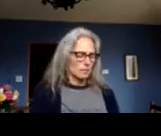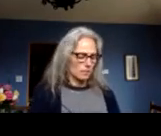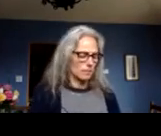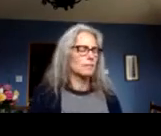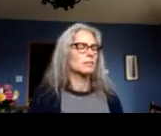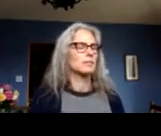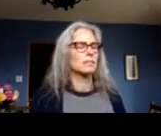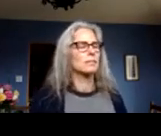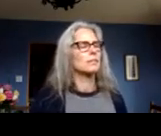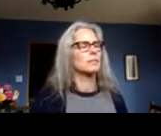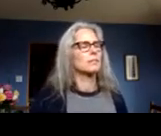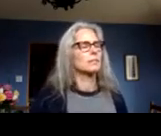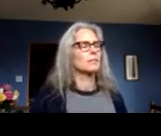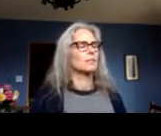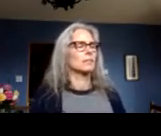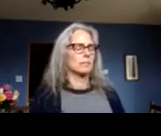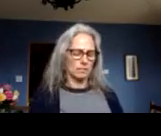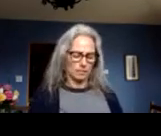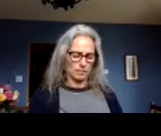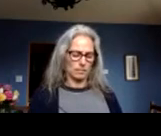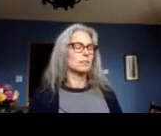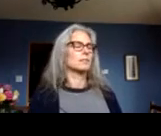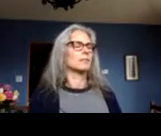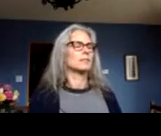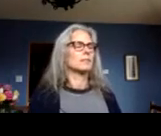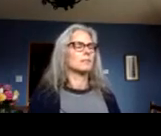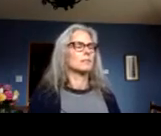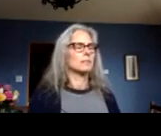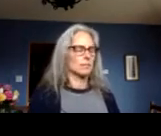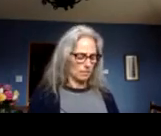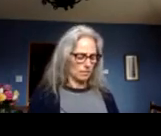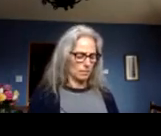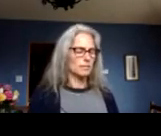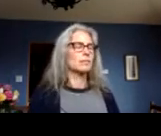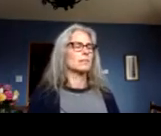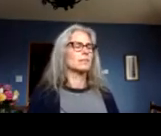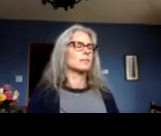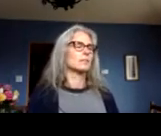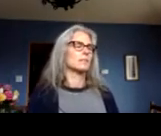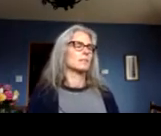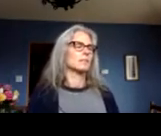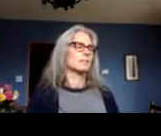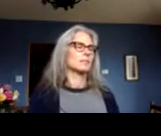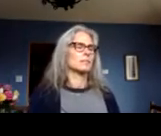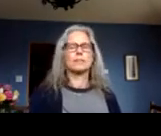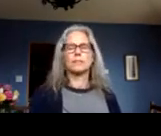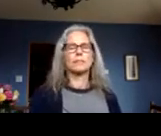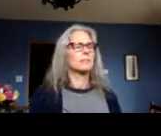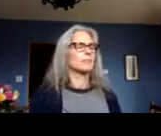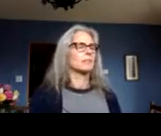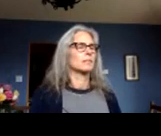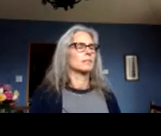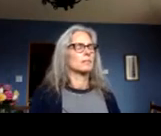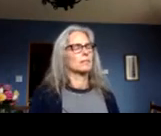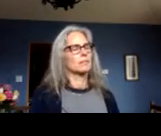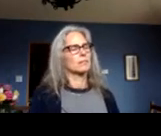learn between different, move between different tools, but always referring to classroom as a central hub. Yes, those are all really great.